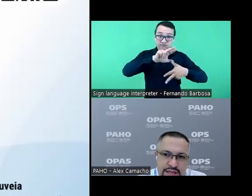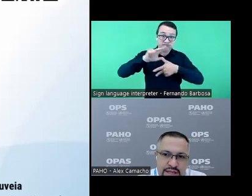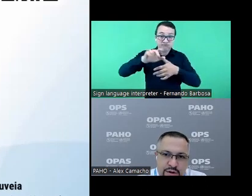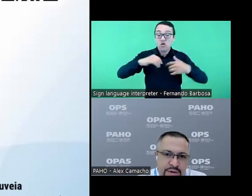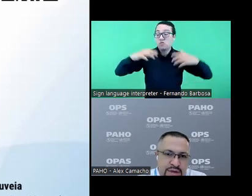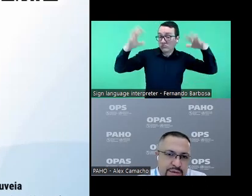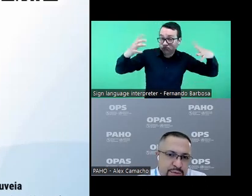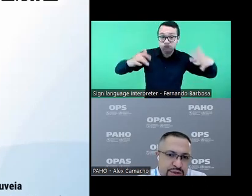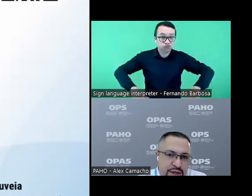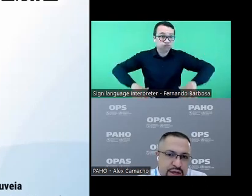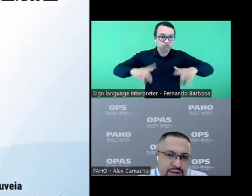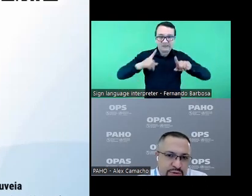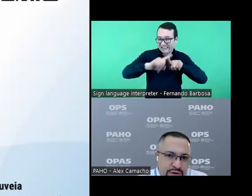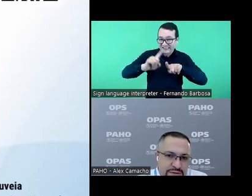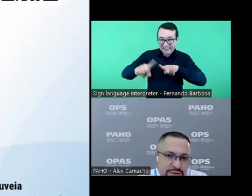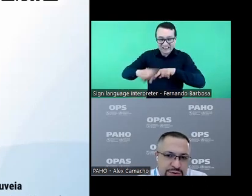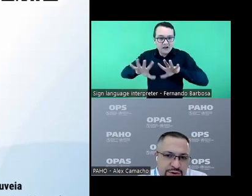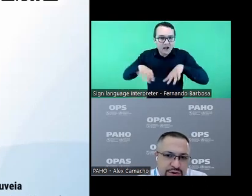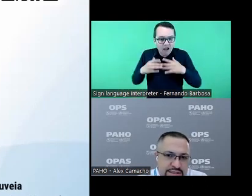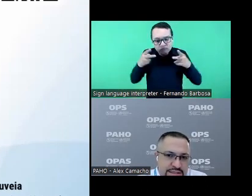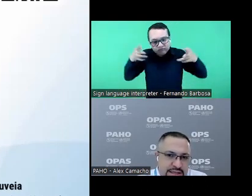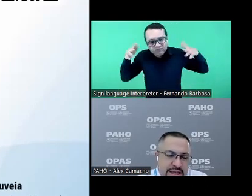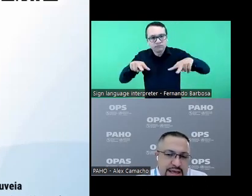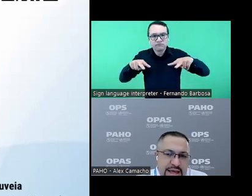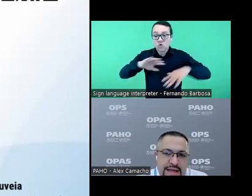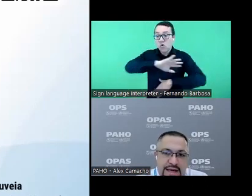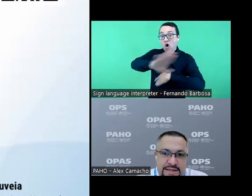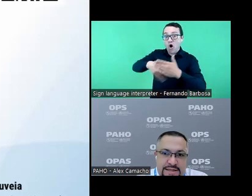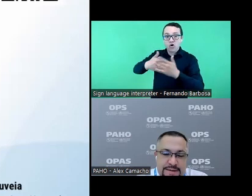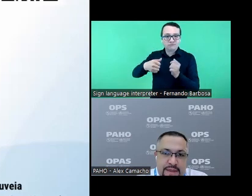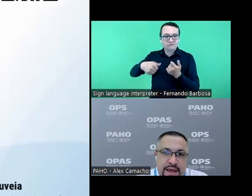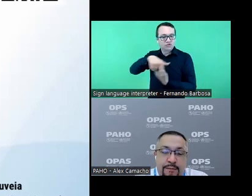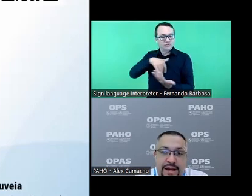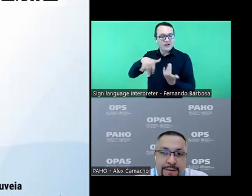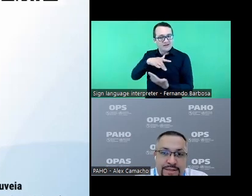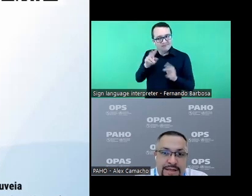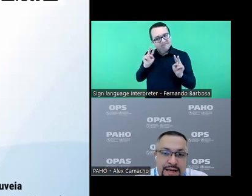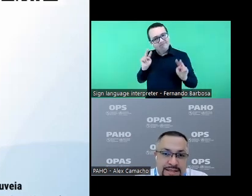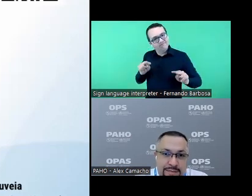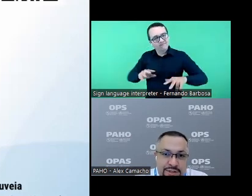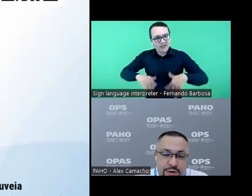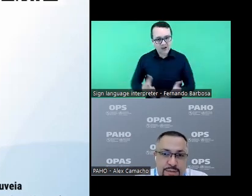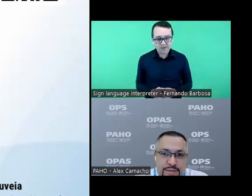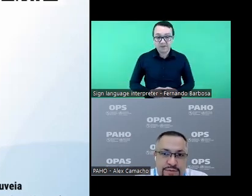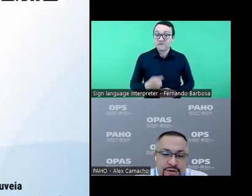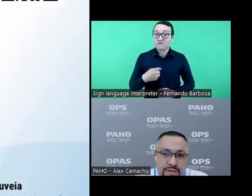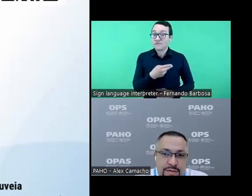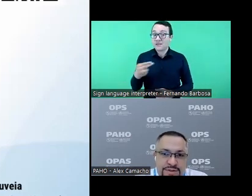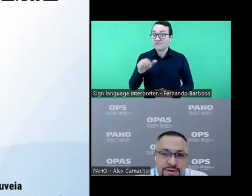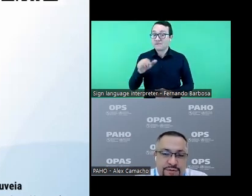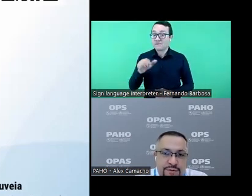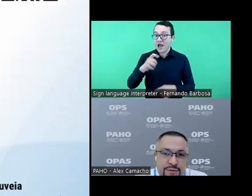of society and government approach to face future crises and hazards. My name is Alex Camacho. I'm the